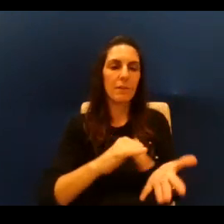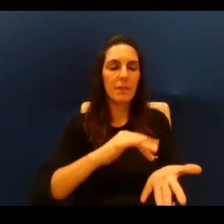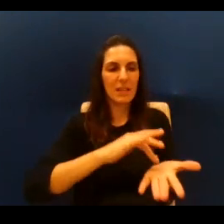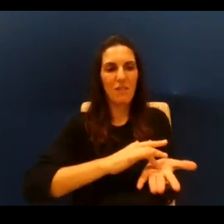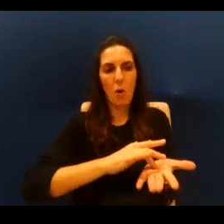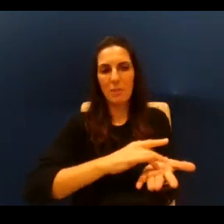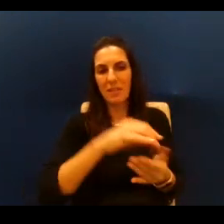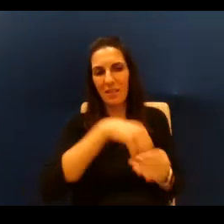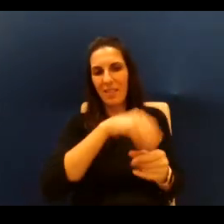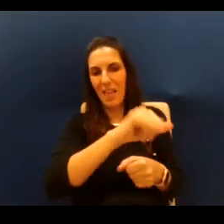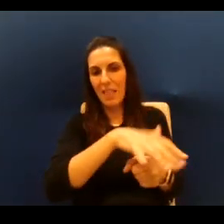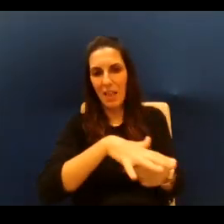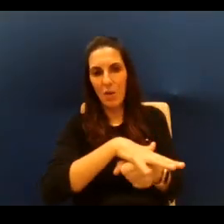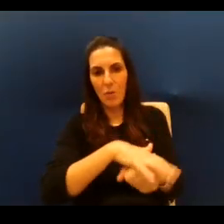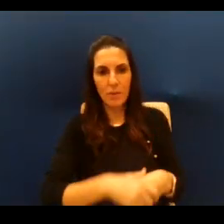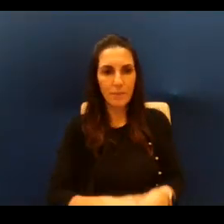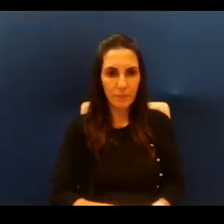in one.